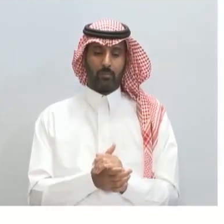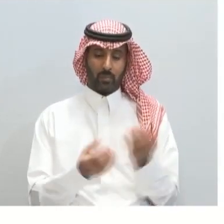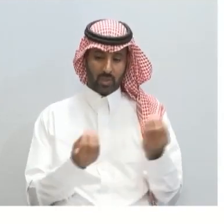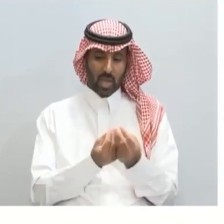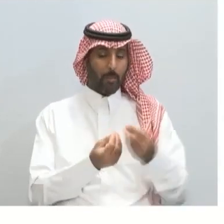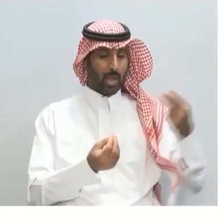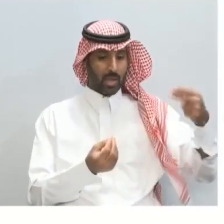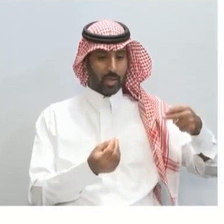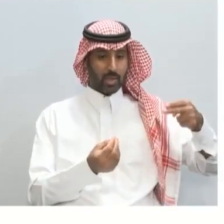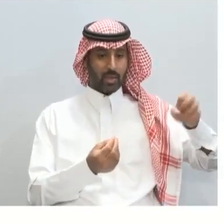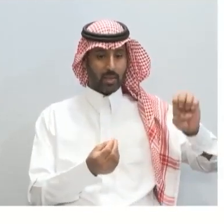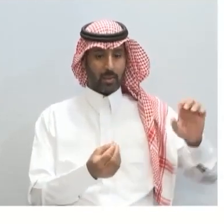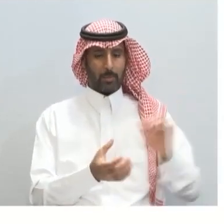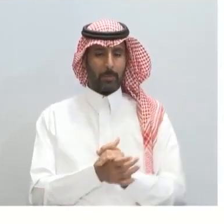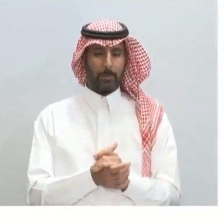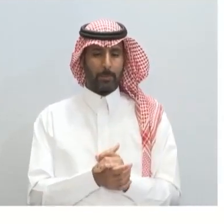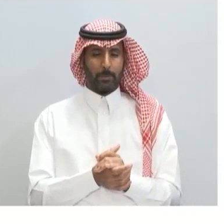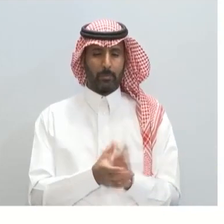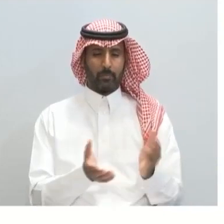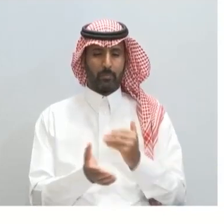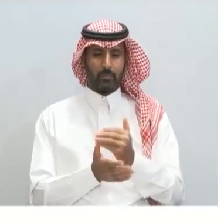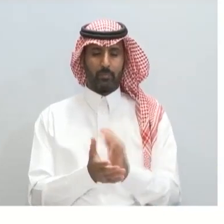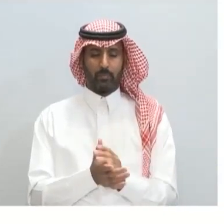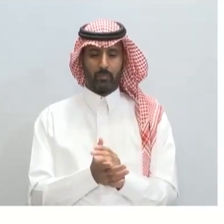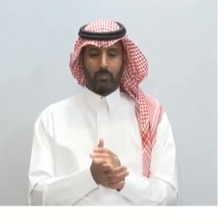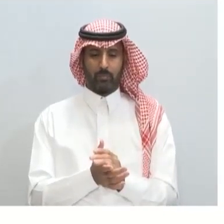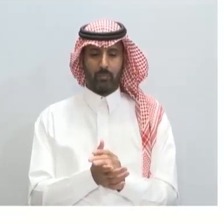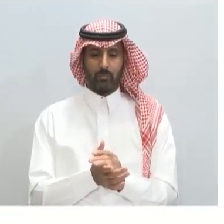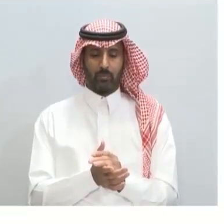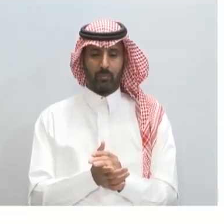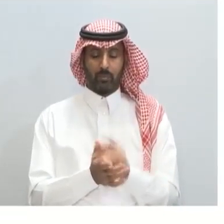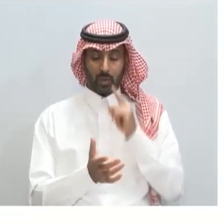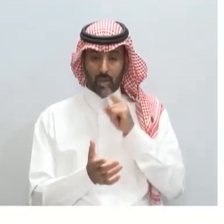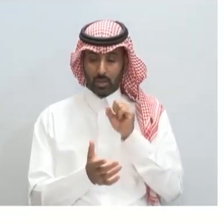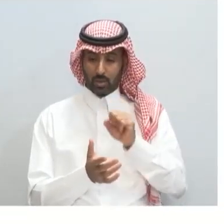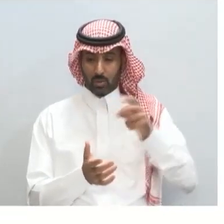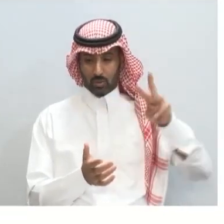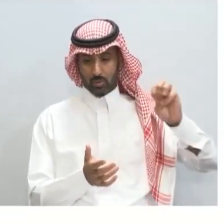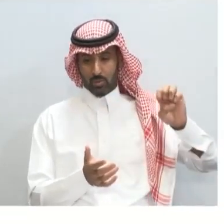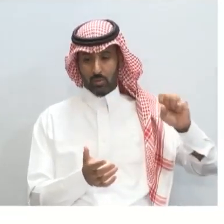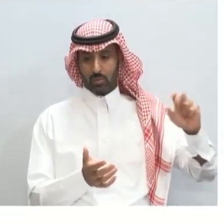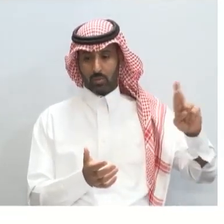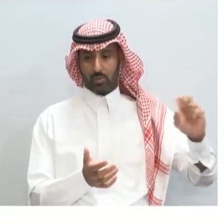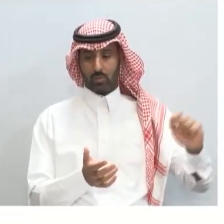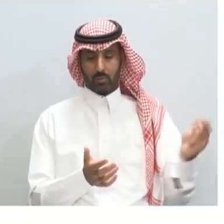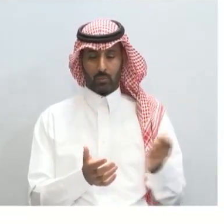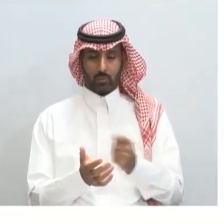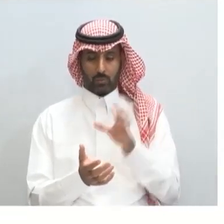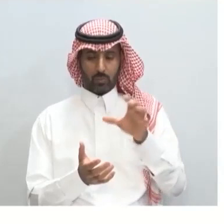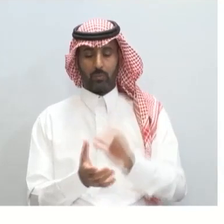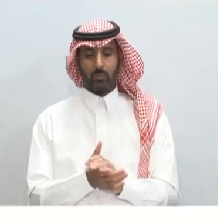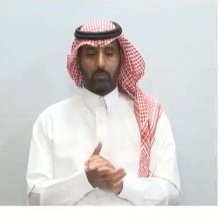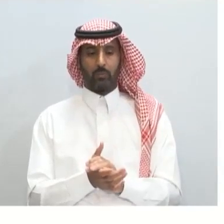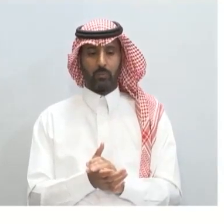formal and generally used especially in writing here's a language builder for you the Clauses